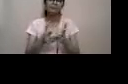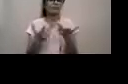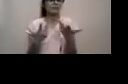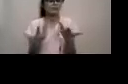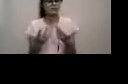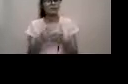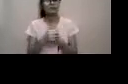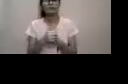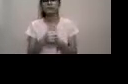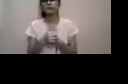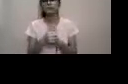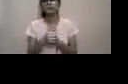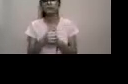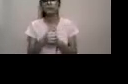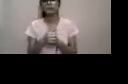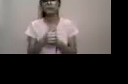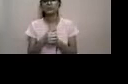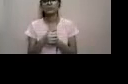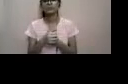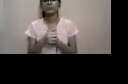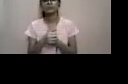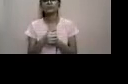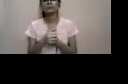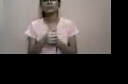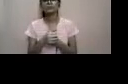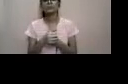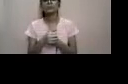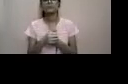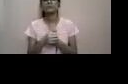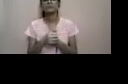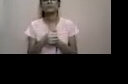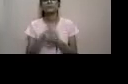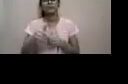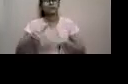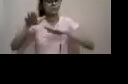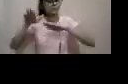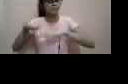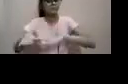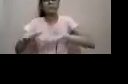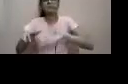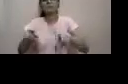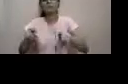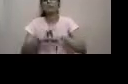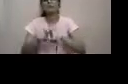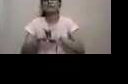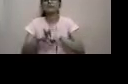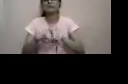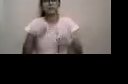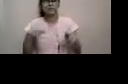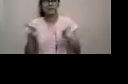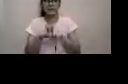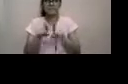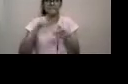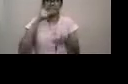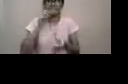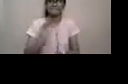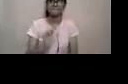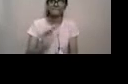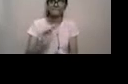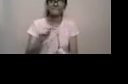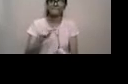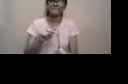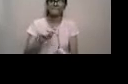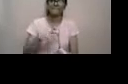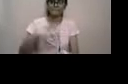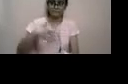through the caring work of others. Fully dependent human beings, such as my daughter, realize their right